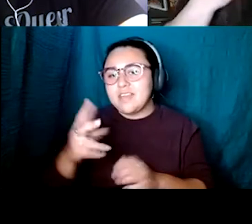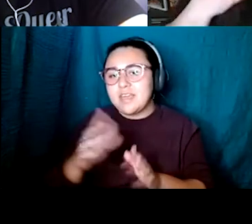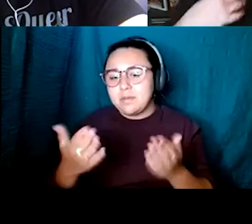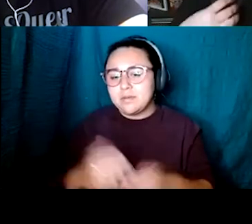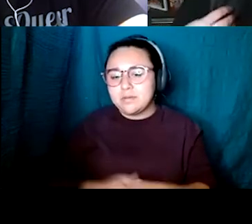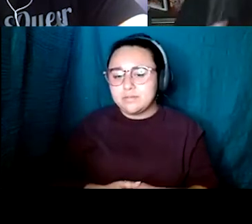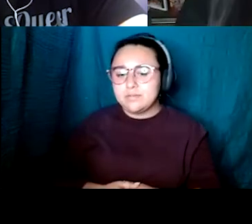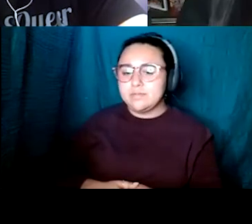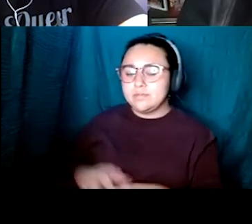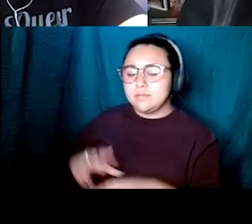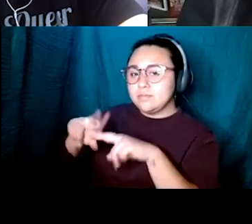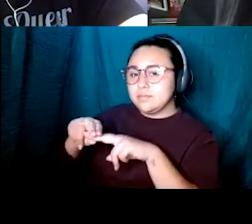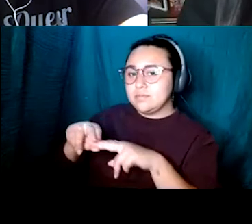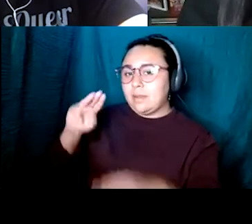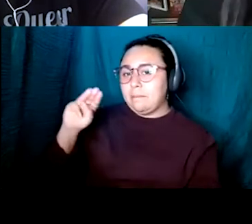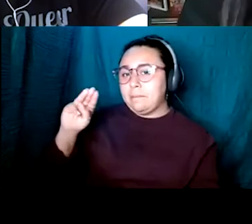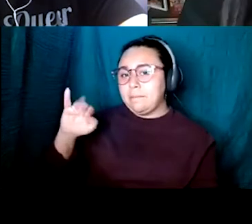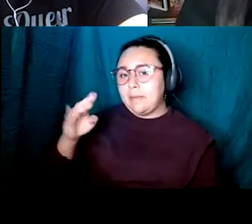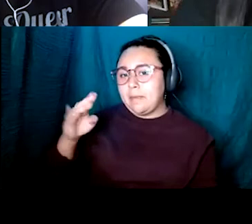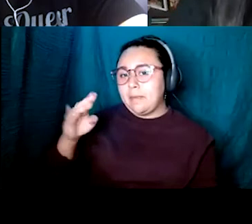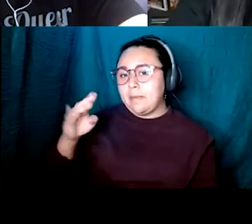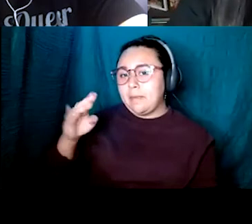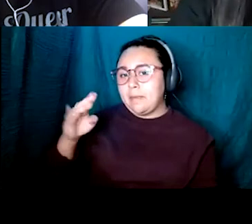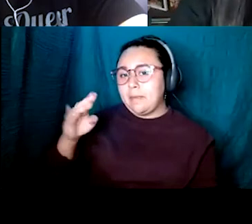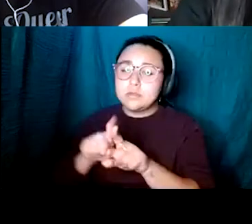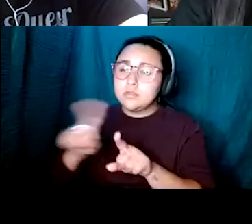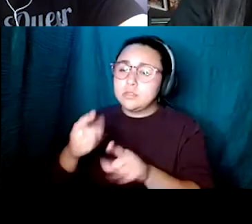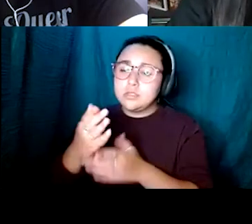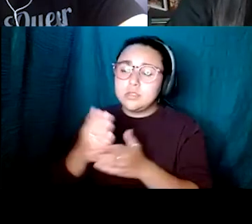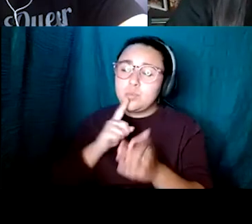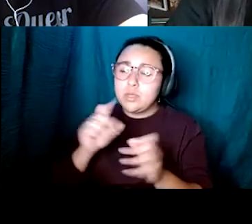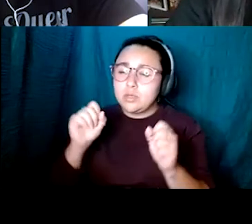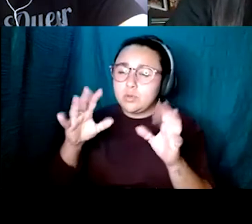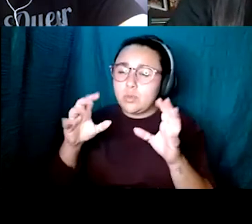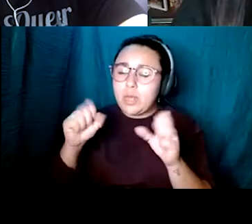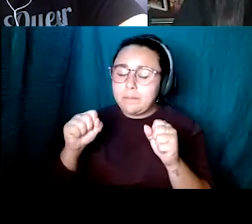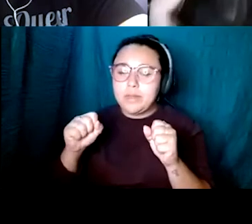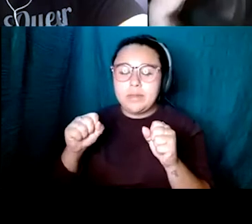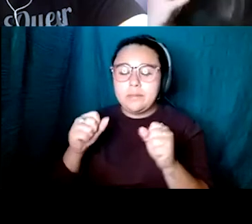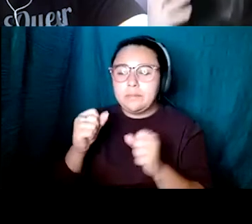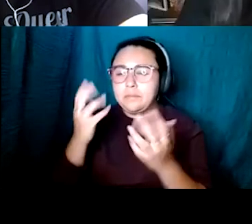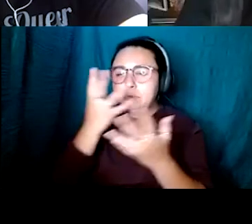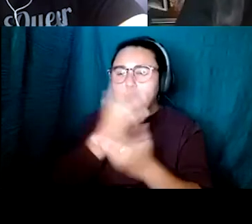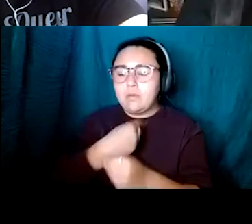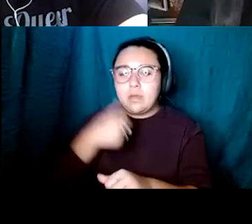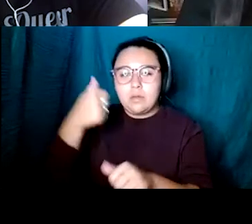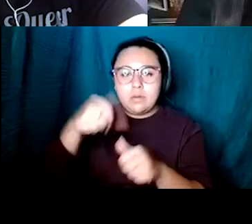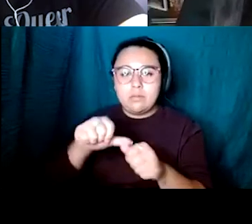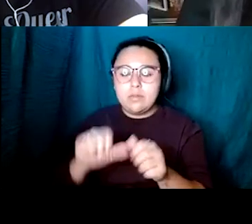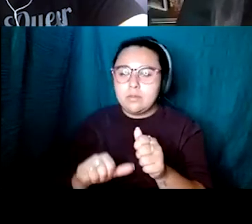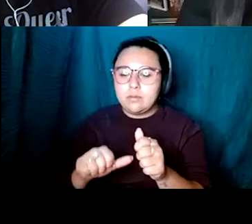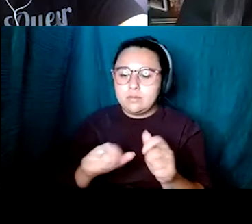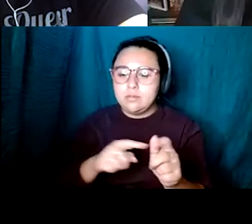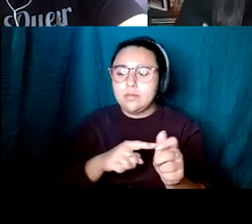To piggyback off of Miguel, there's also just some incredibly beautiful, and I remember it the most in some of